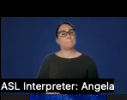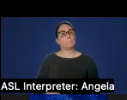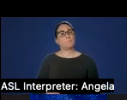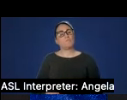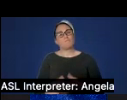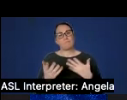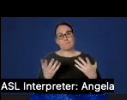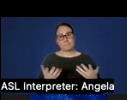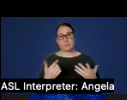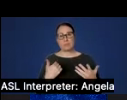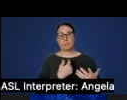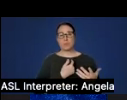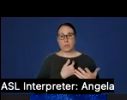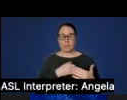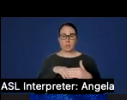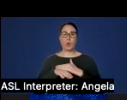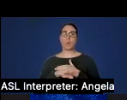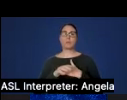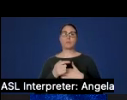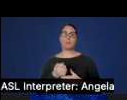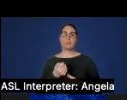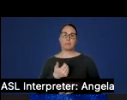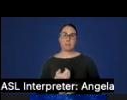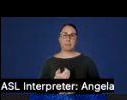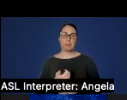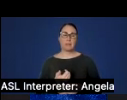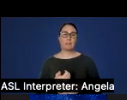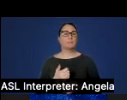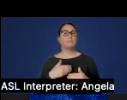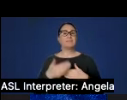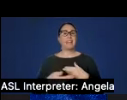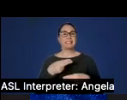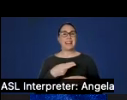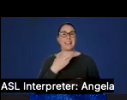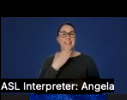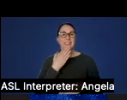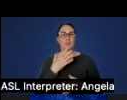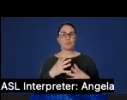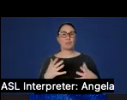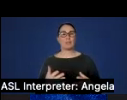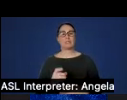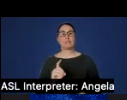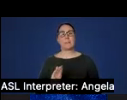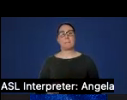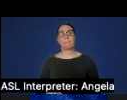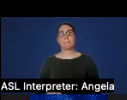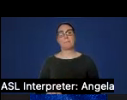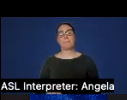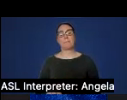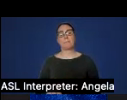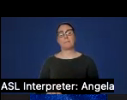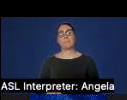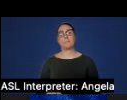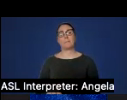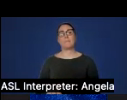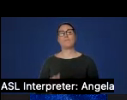So we're going to go into a little bit, you can go to the next slide, Deb. Thank you so much. We're going to go into a little bit